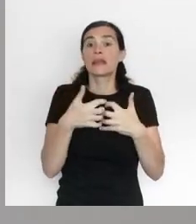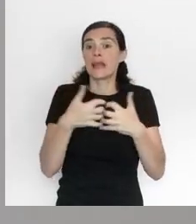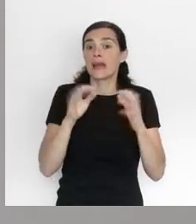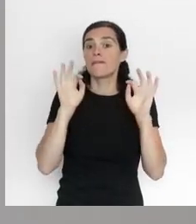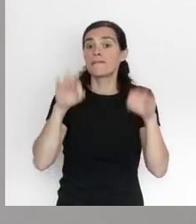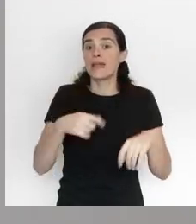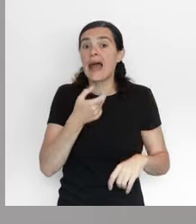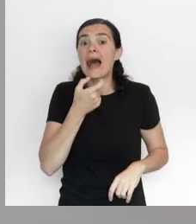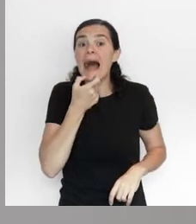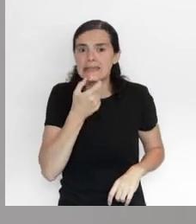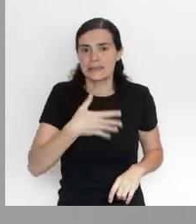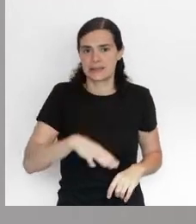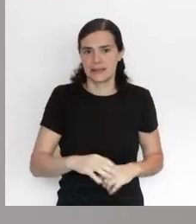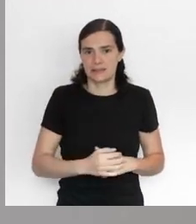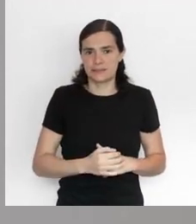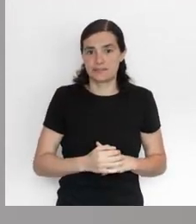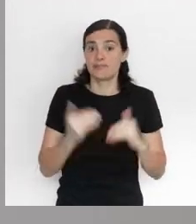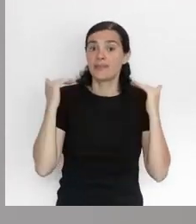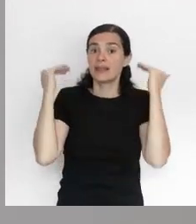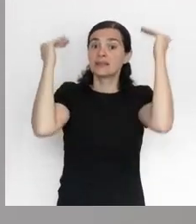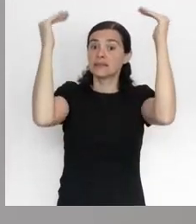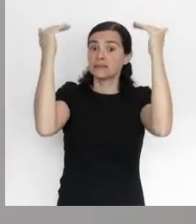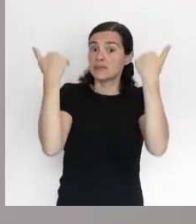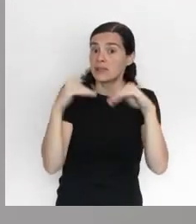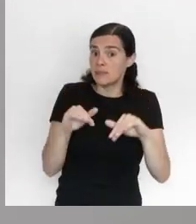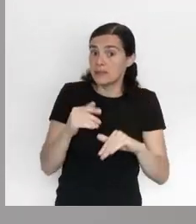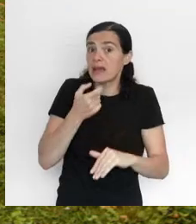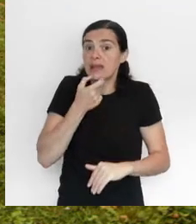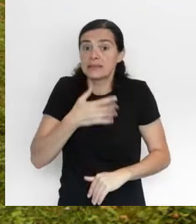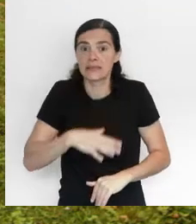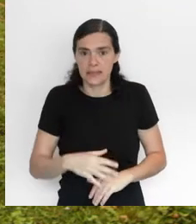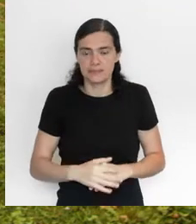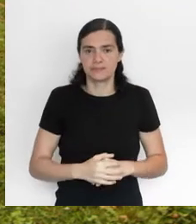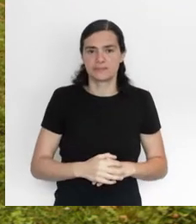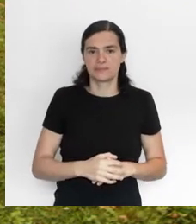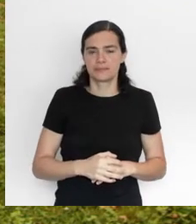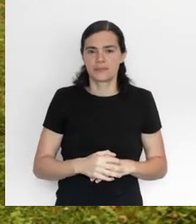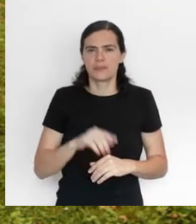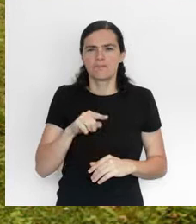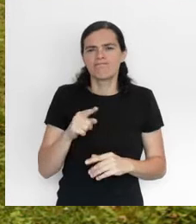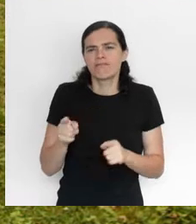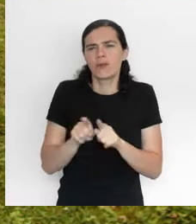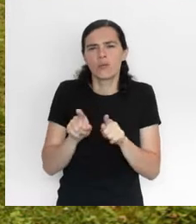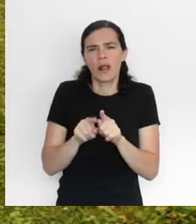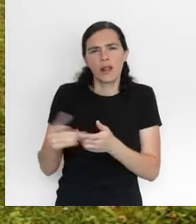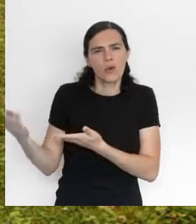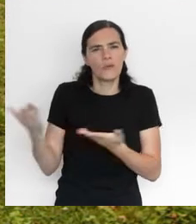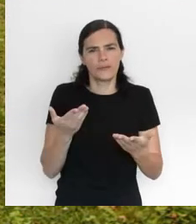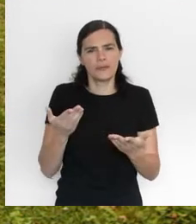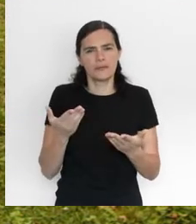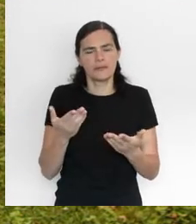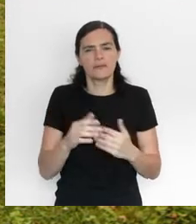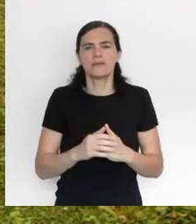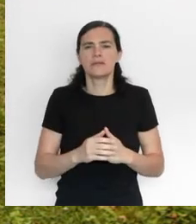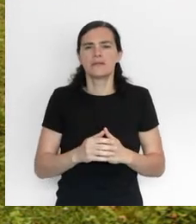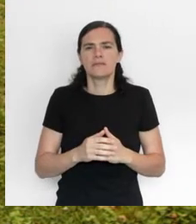poster, war is over if you want it. Sky is the limit if you want it. It's an